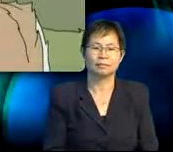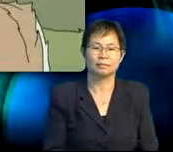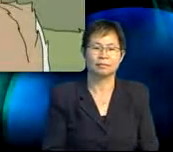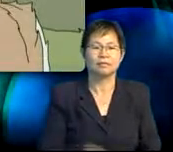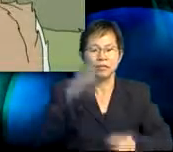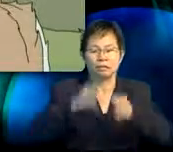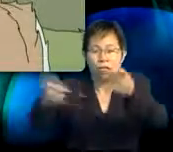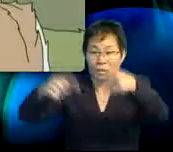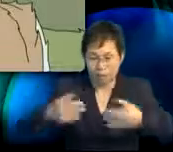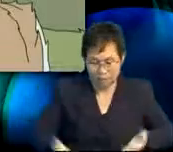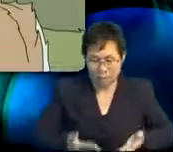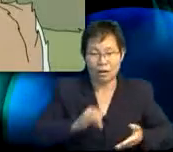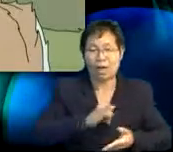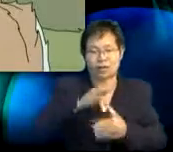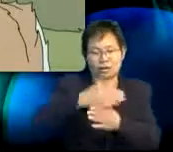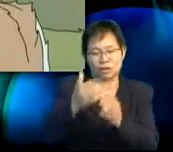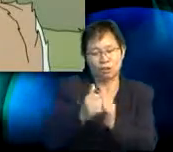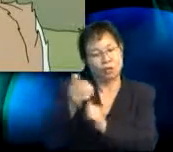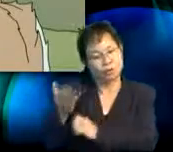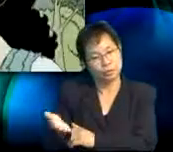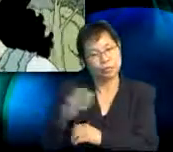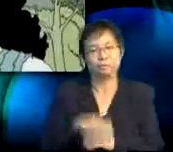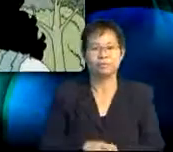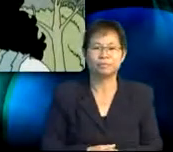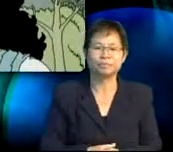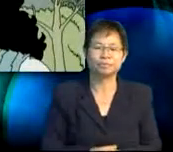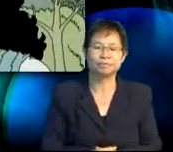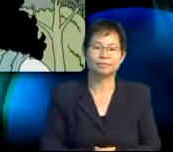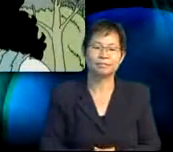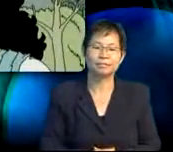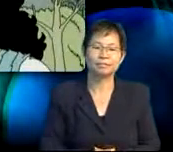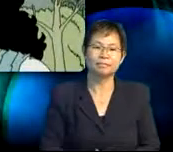If you come here, I'll share it with you.